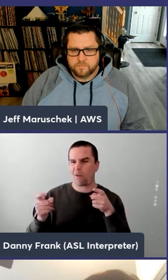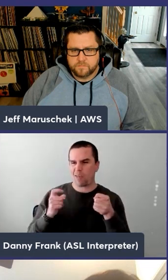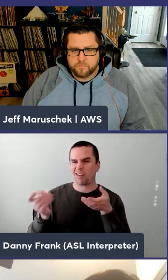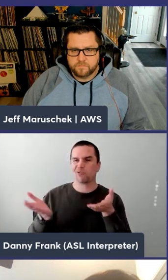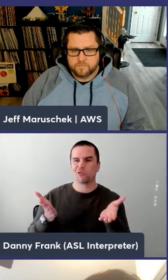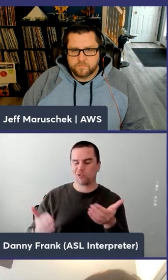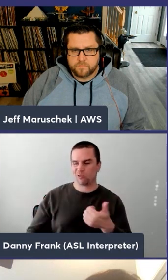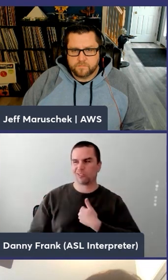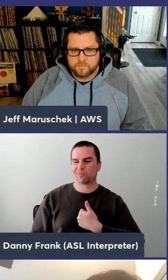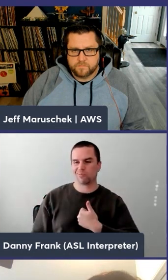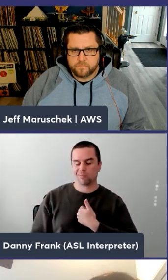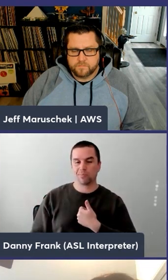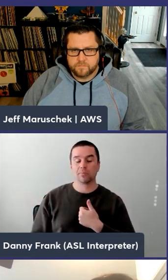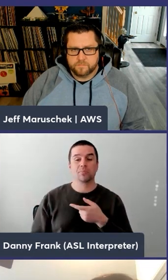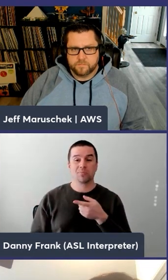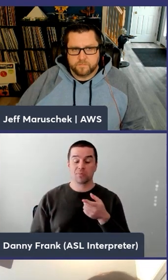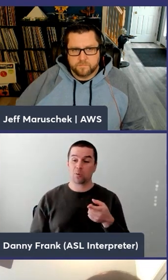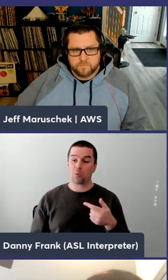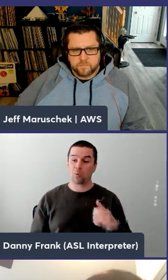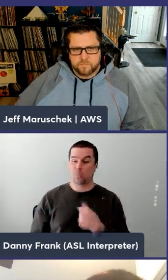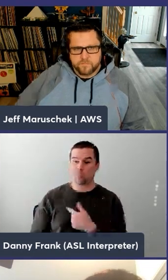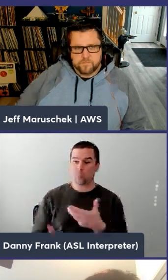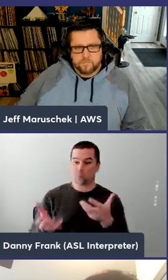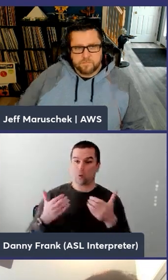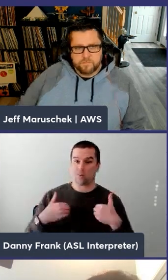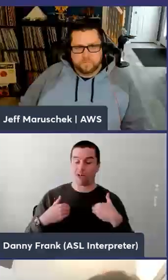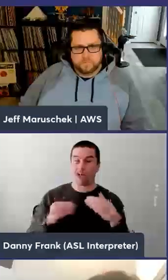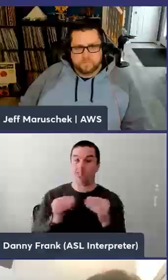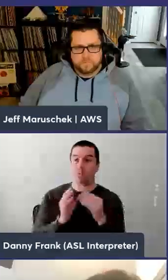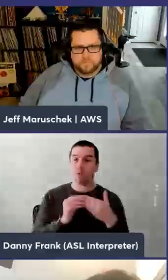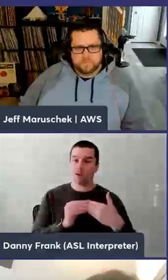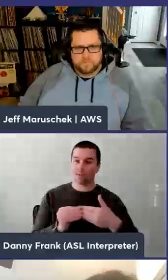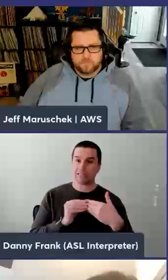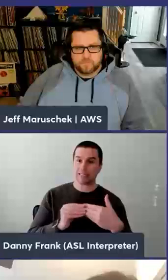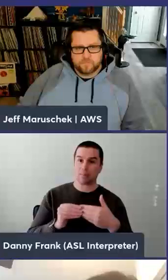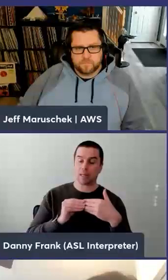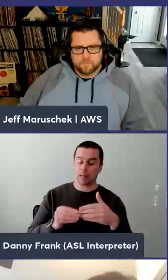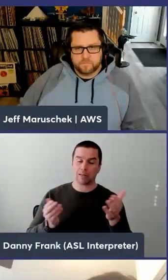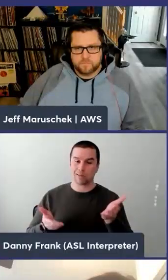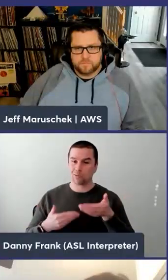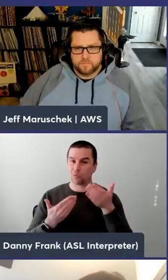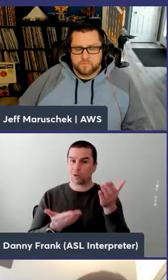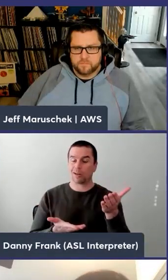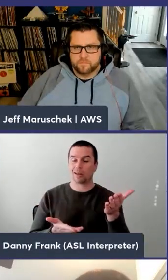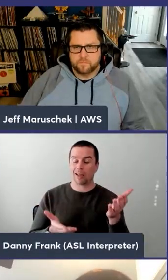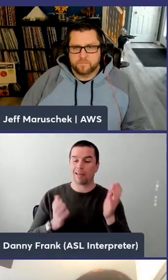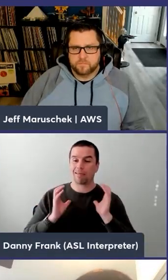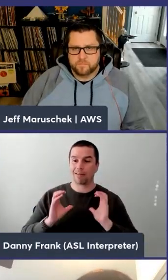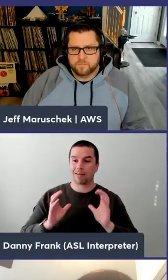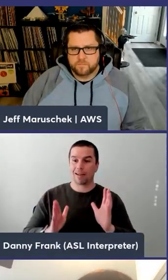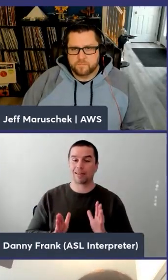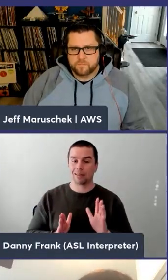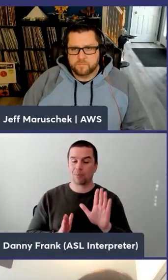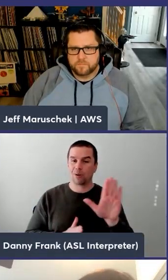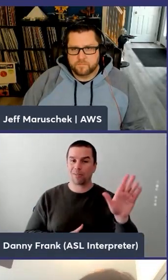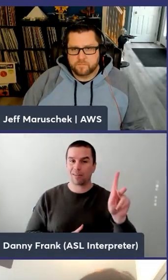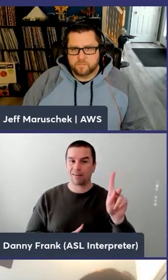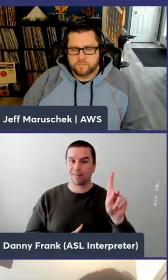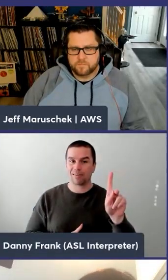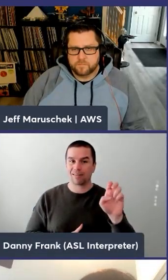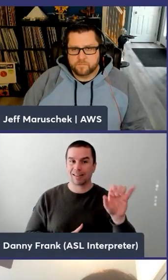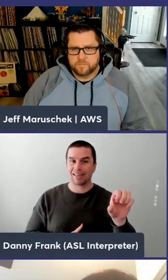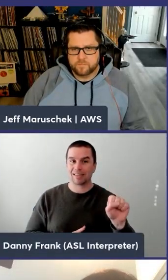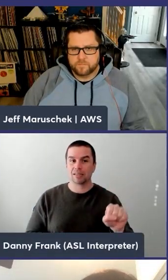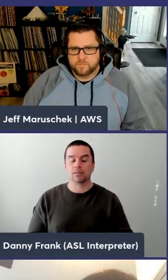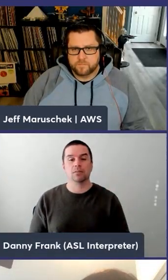have the flexibility to be able to bring in the customer's keys, right? So we do